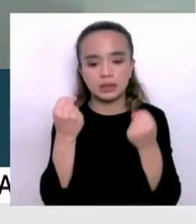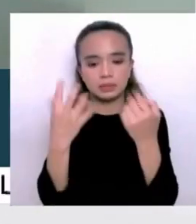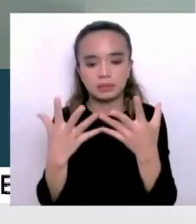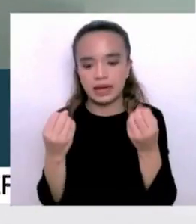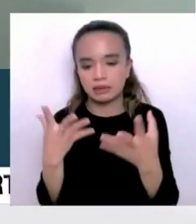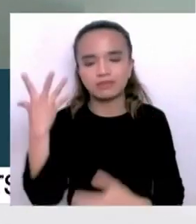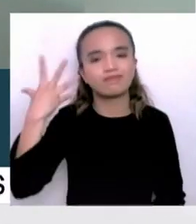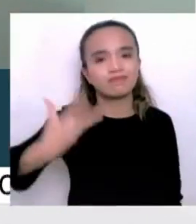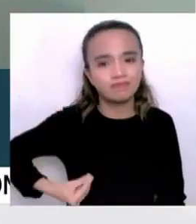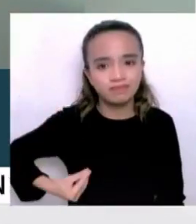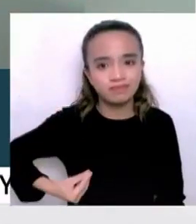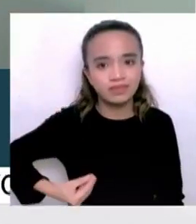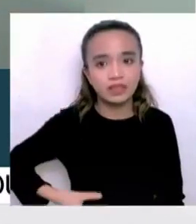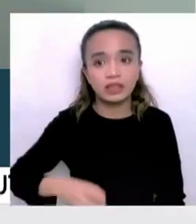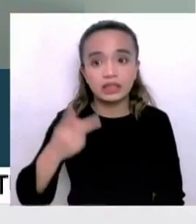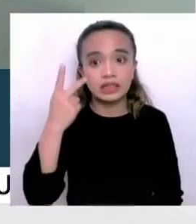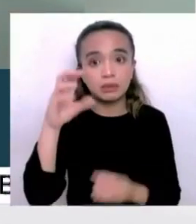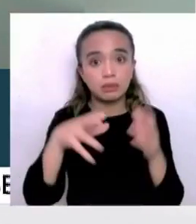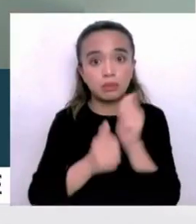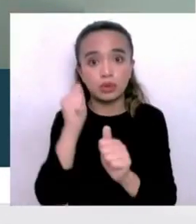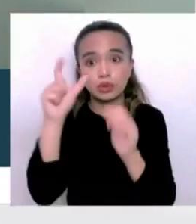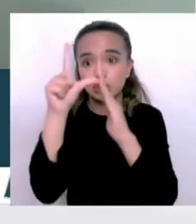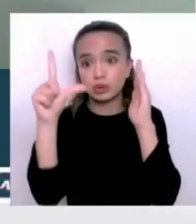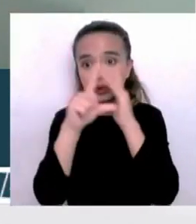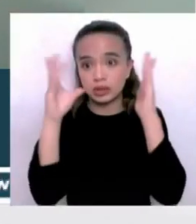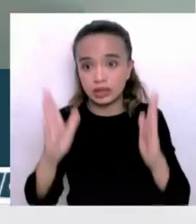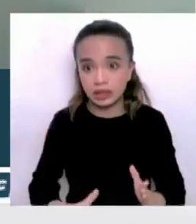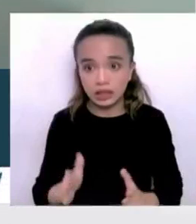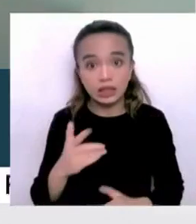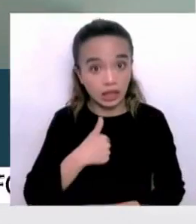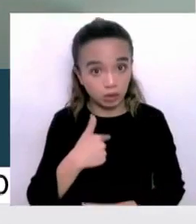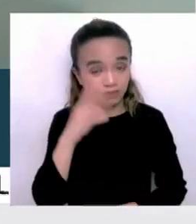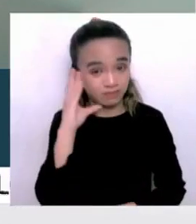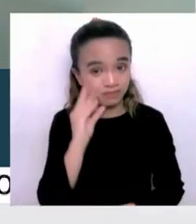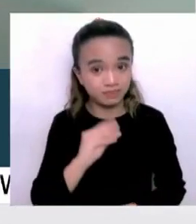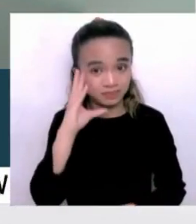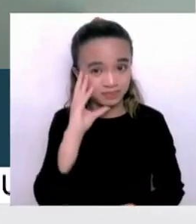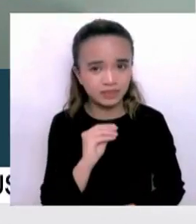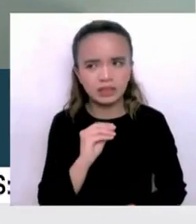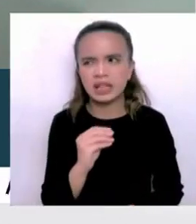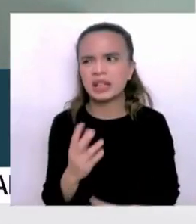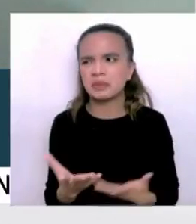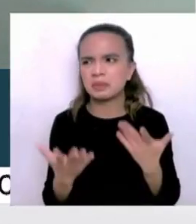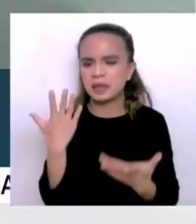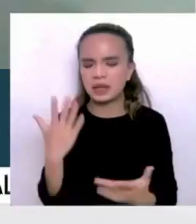corruption. Ang mga fiscal, karamihan dyan, in all my practice, no, probably